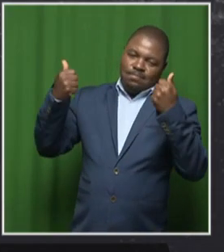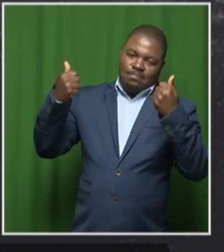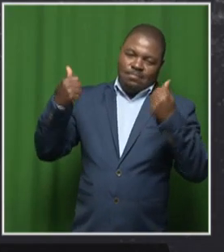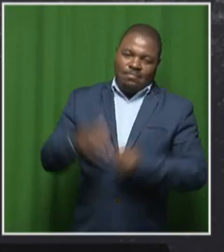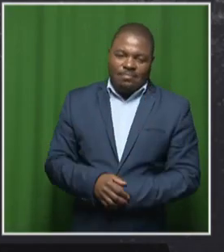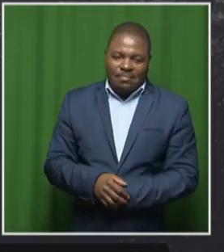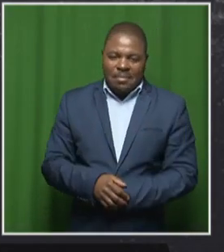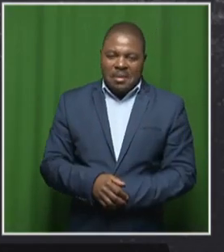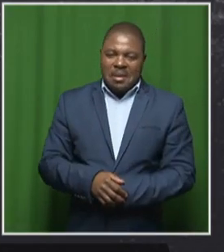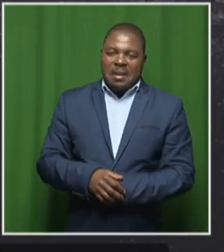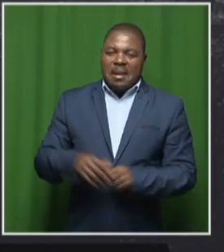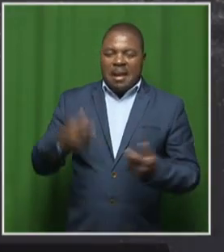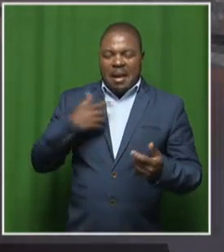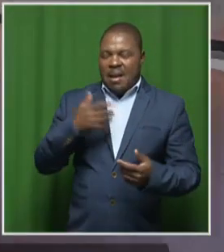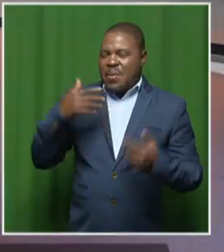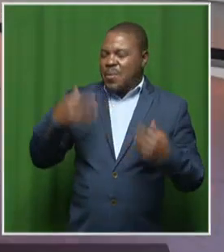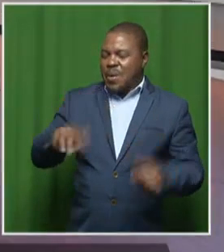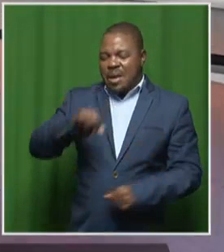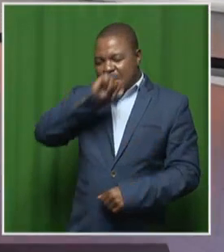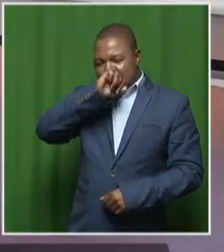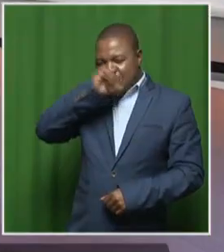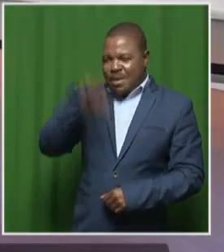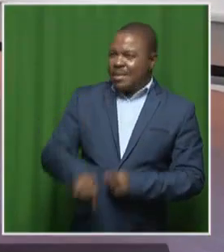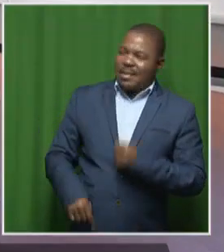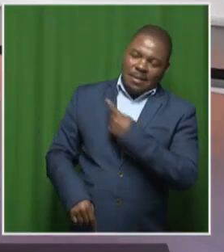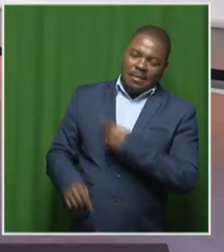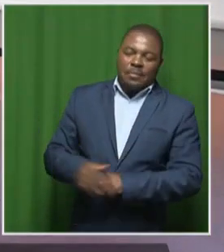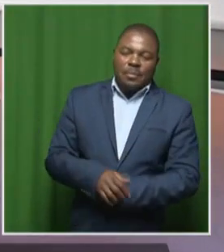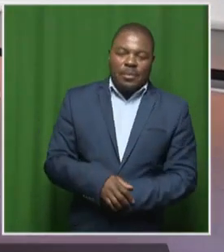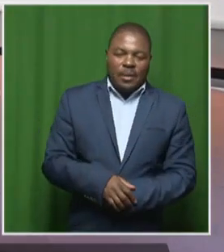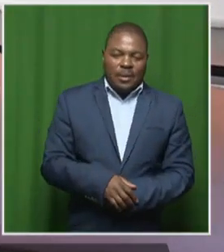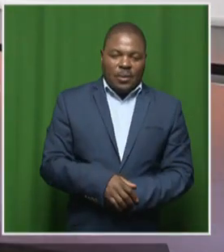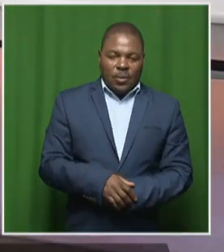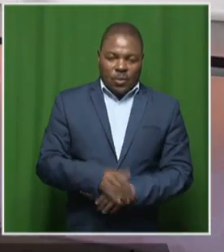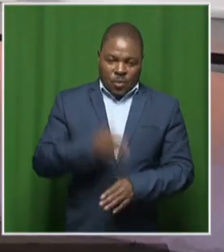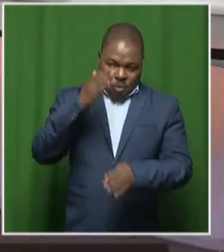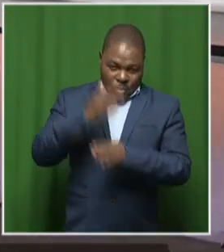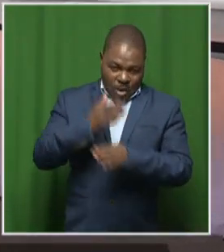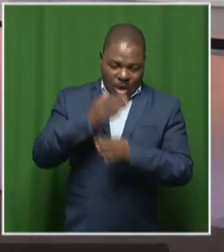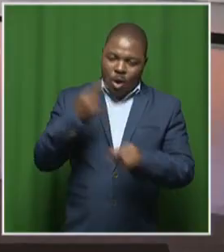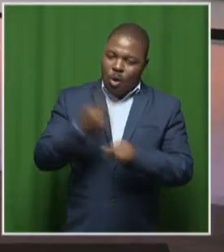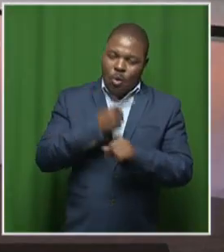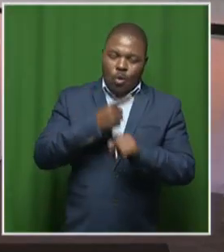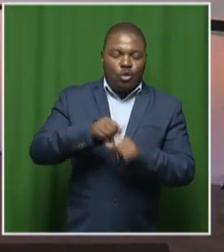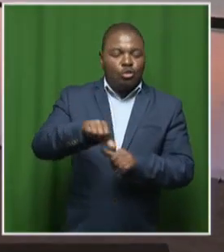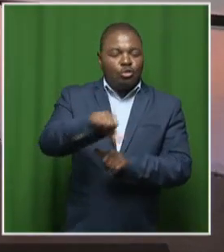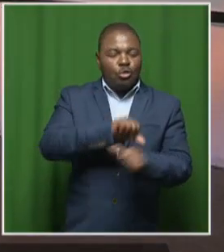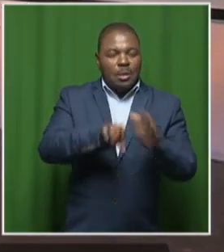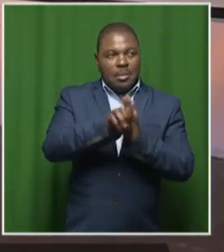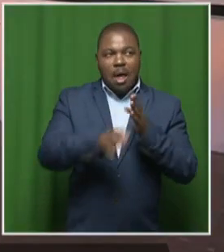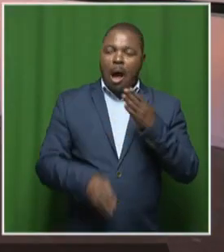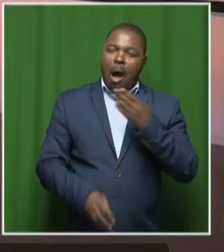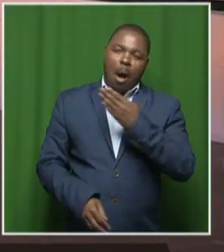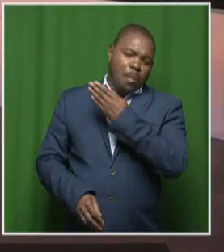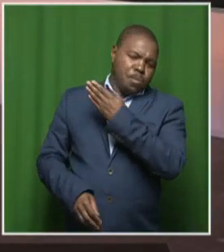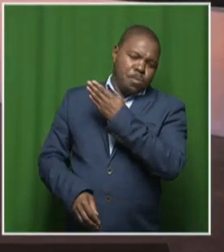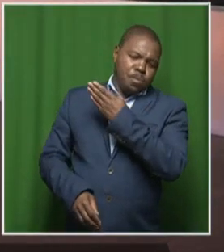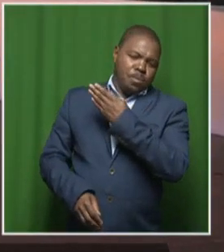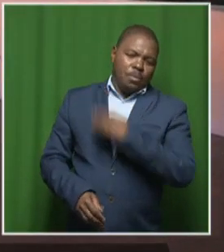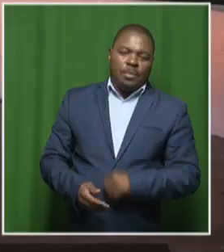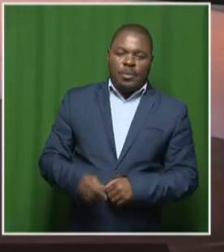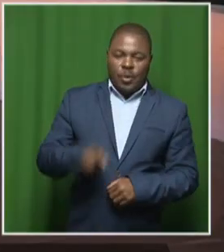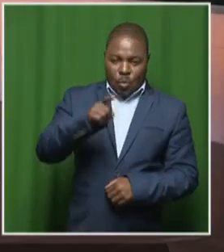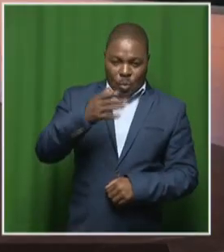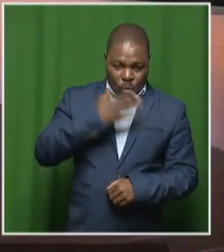I absolutely love it. Yeah, and the work is always on social media. Yeah. When you want